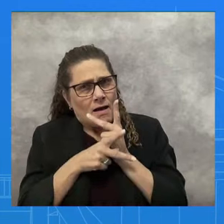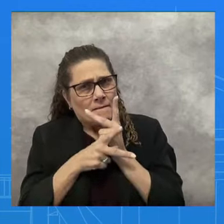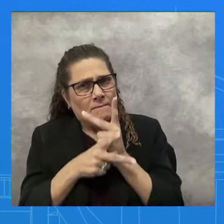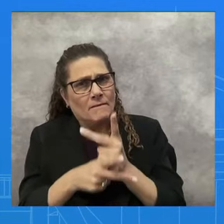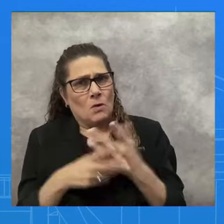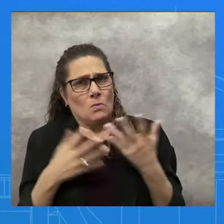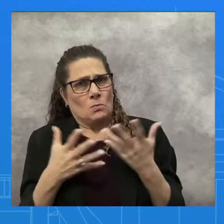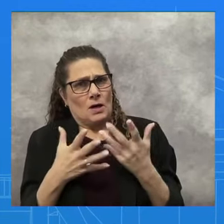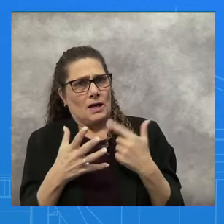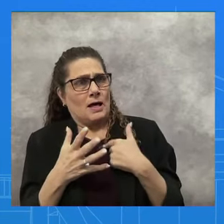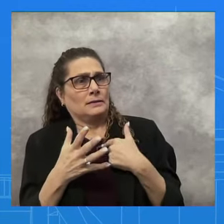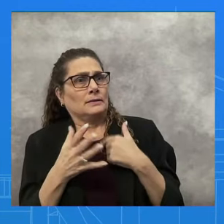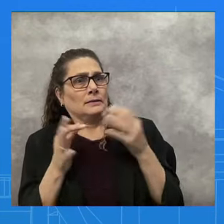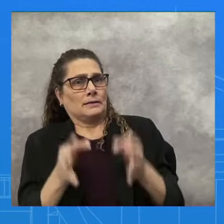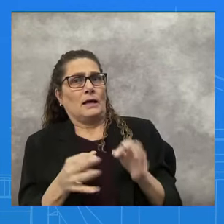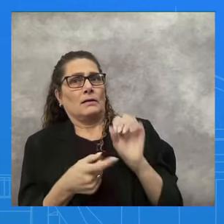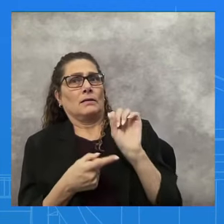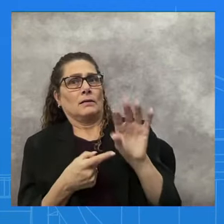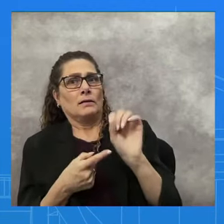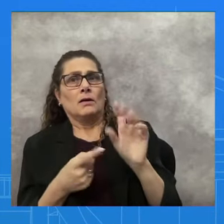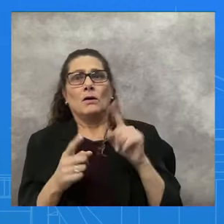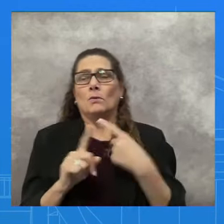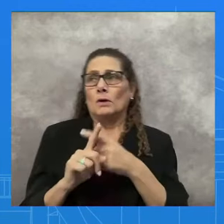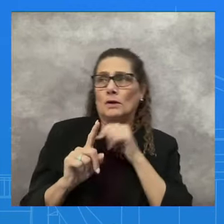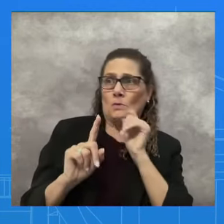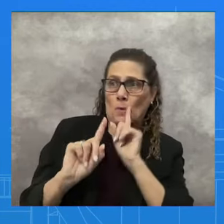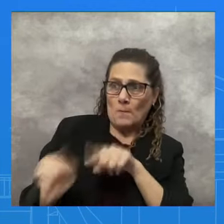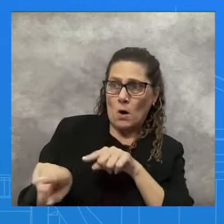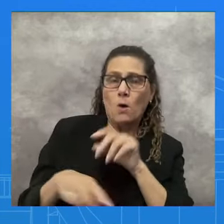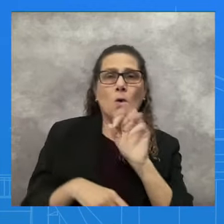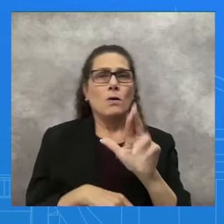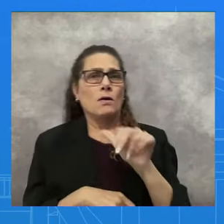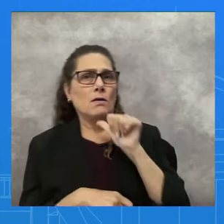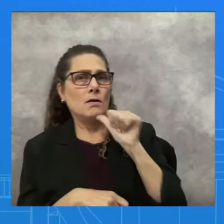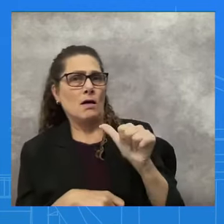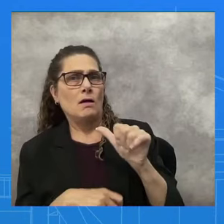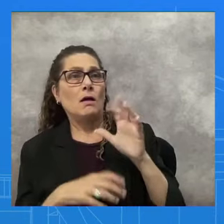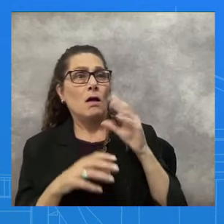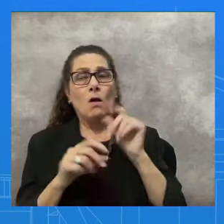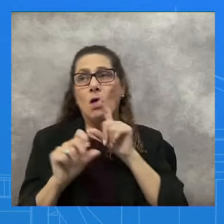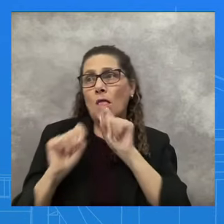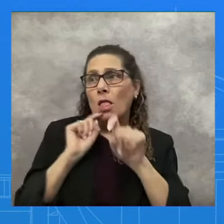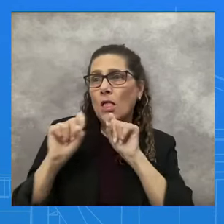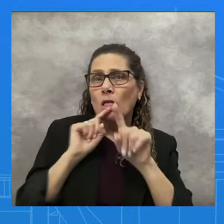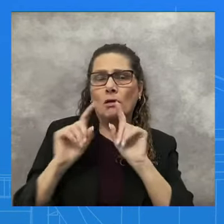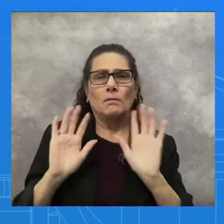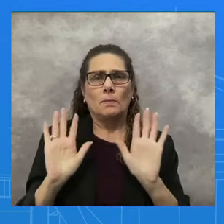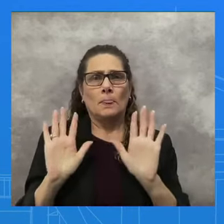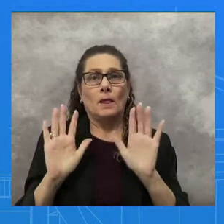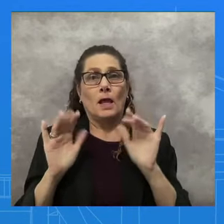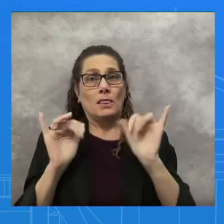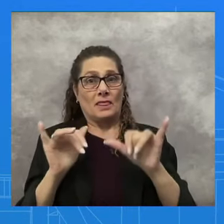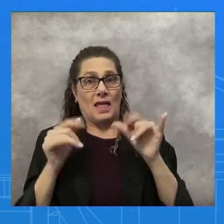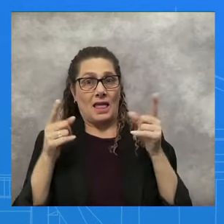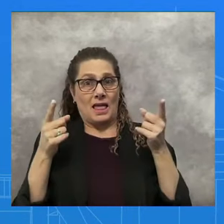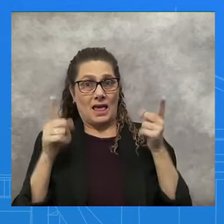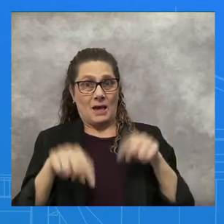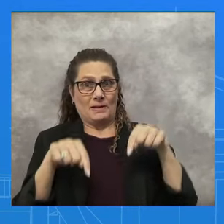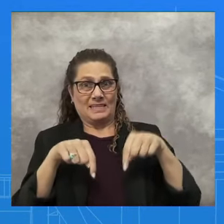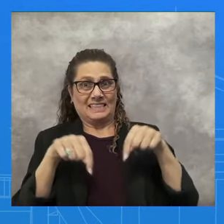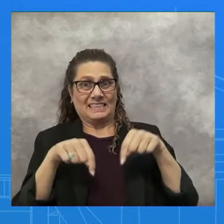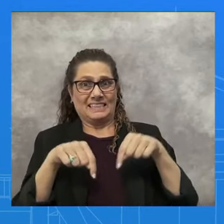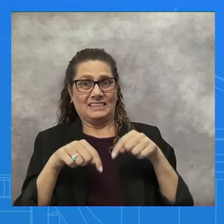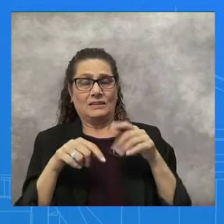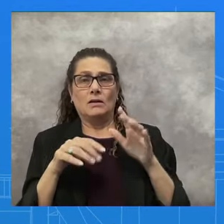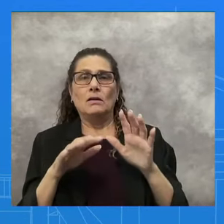knocked off that process, regardless of what, in this particular case, has found its way into the public domain. I can assure you that we will continue to